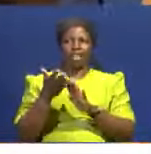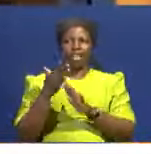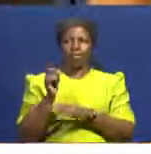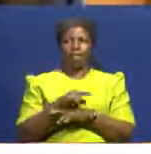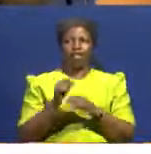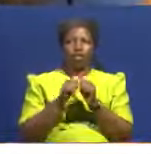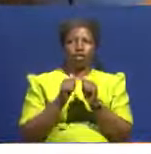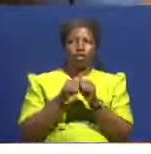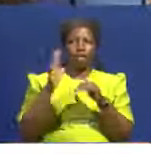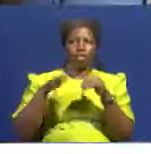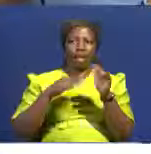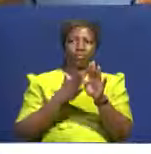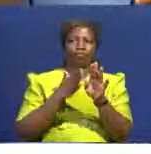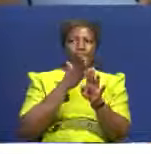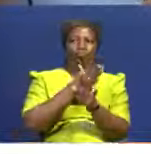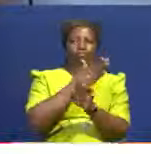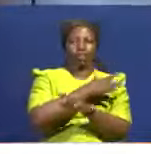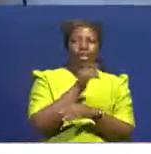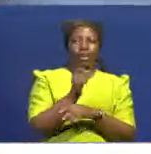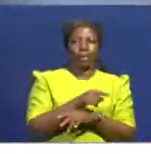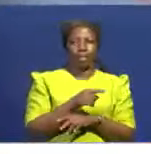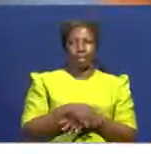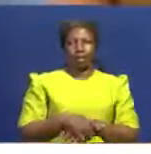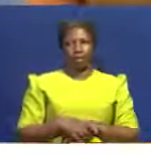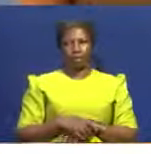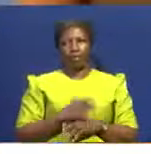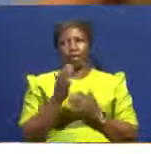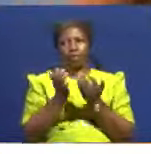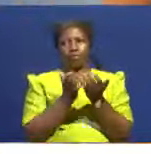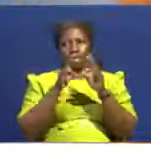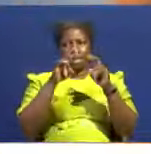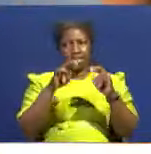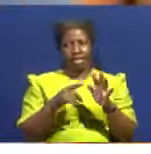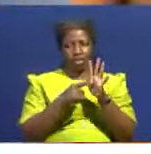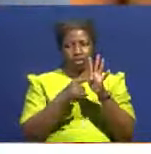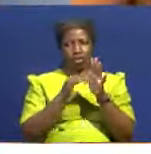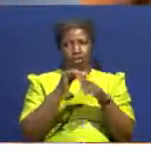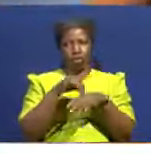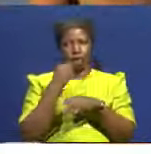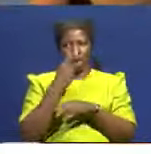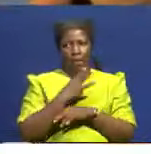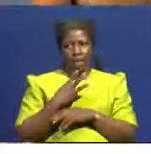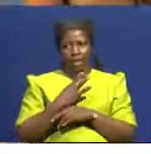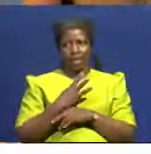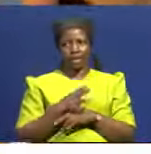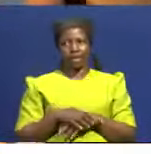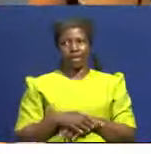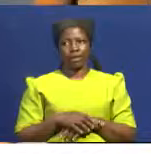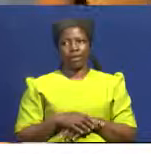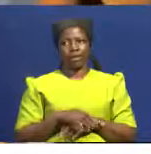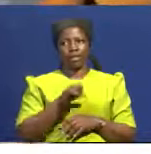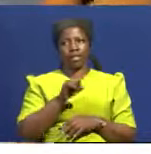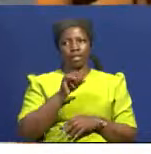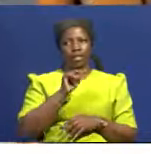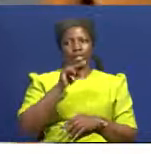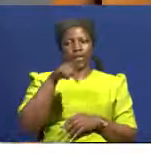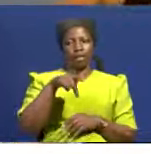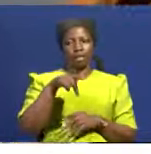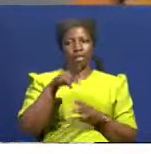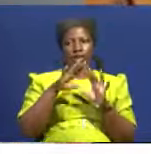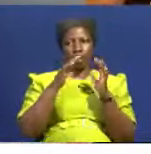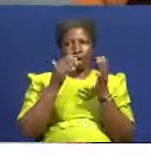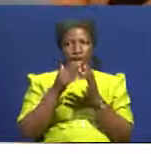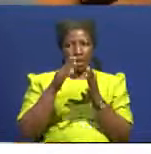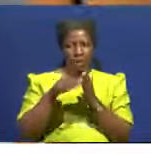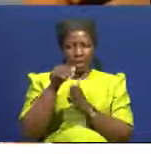as output and new orders rose again, a business survey showed on Wednesday. The S&P Global Purchasing Managers Index for